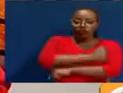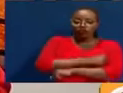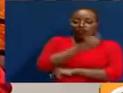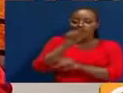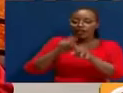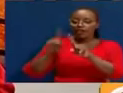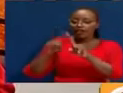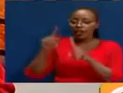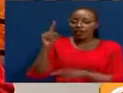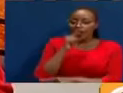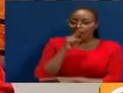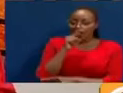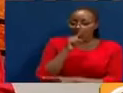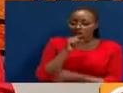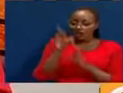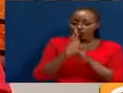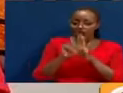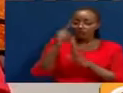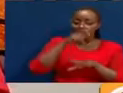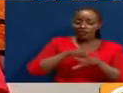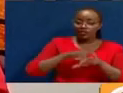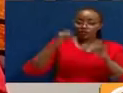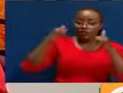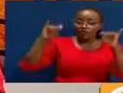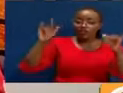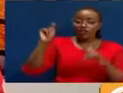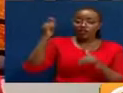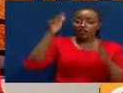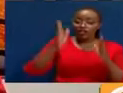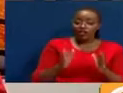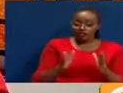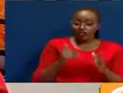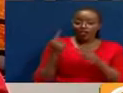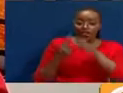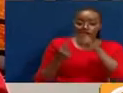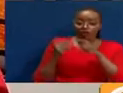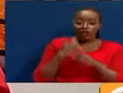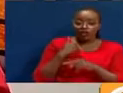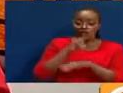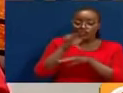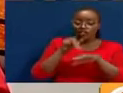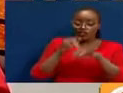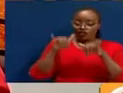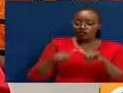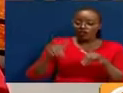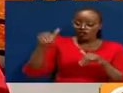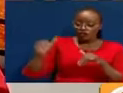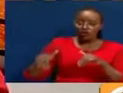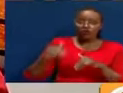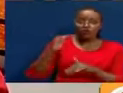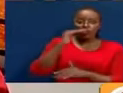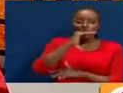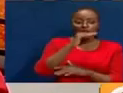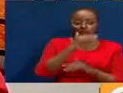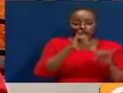other tough measures. For the first time since independence, Kenyans would experience a nationwide dusk to dawn